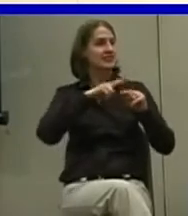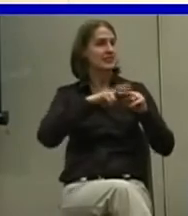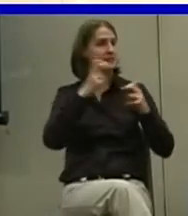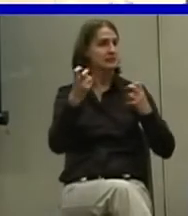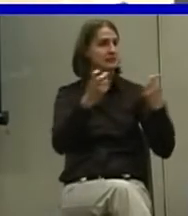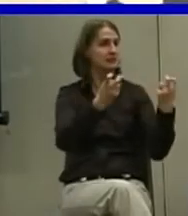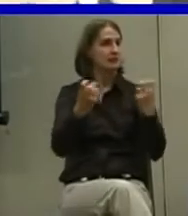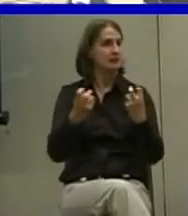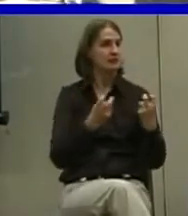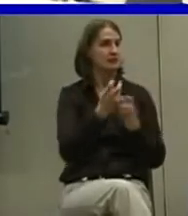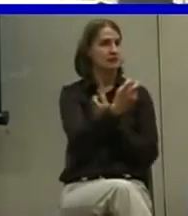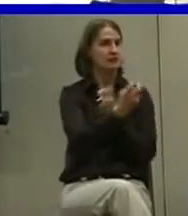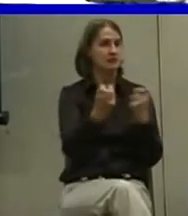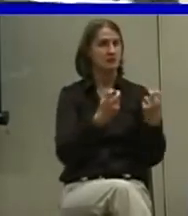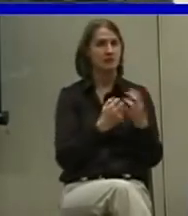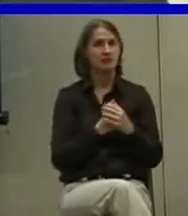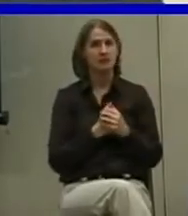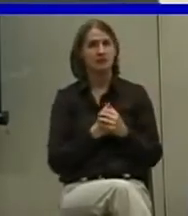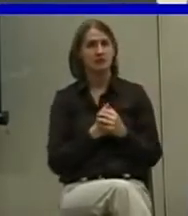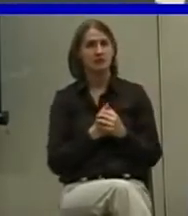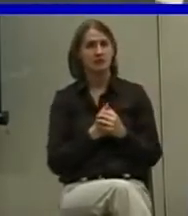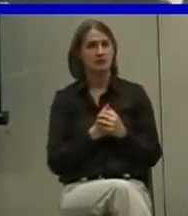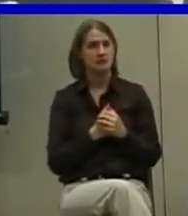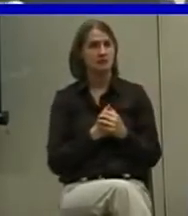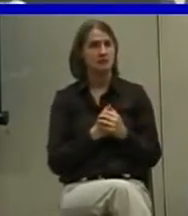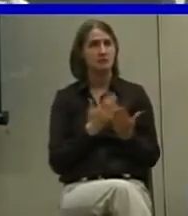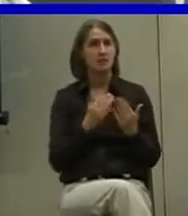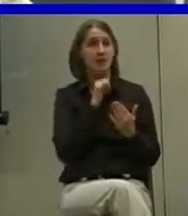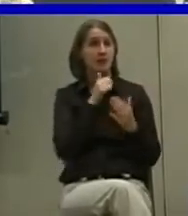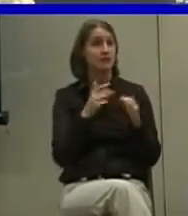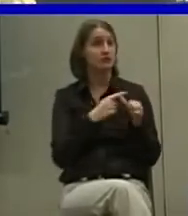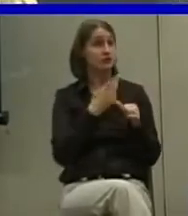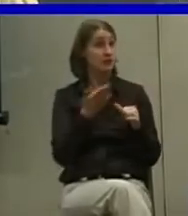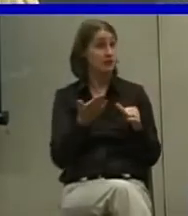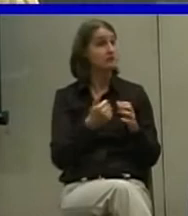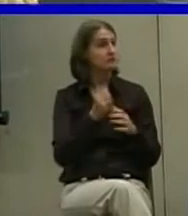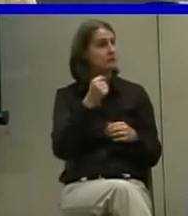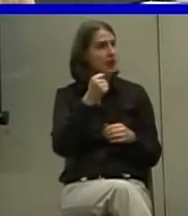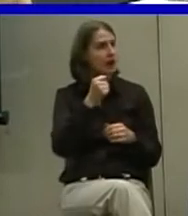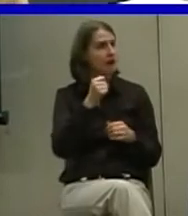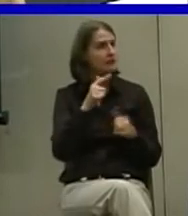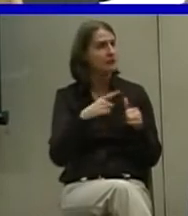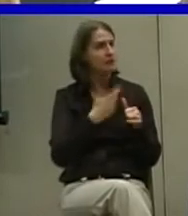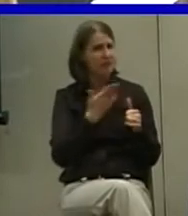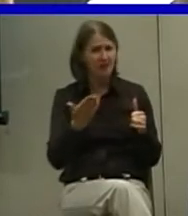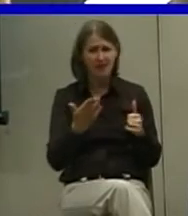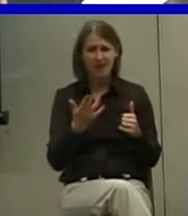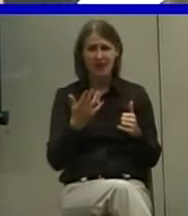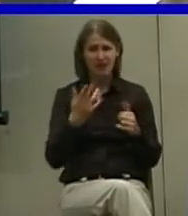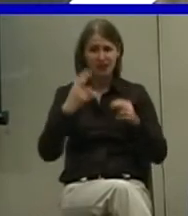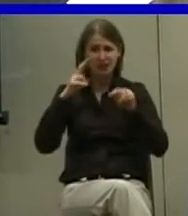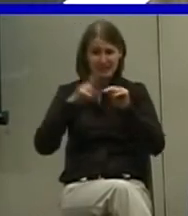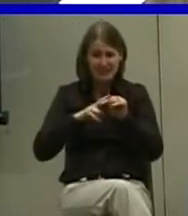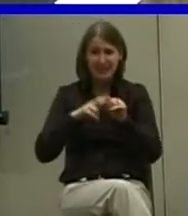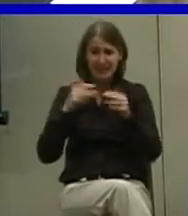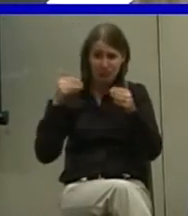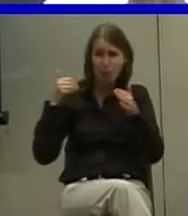One of the things is to rearrange the desk, maybe not the first thing. Okay, I would say it's the first thing. They're sitting 6 inches